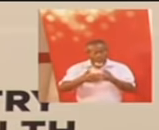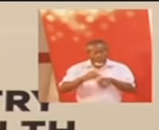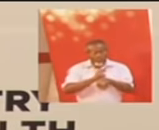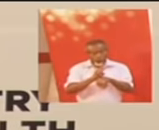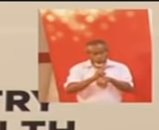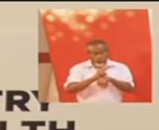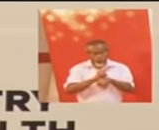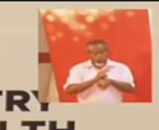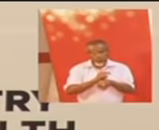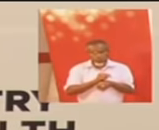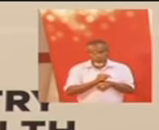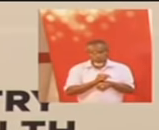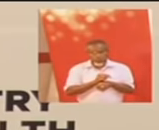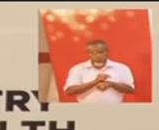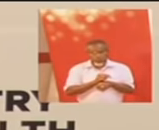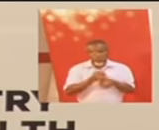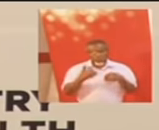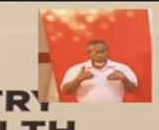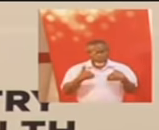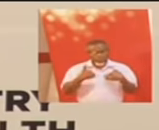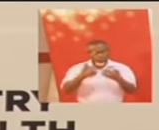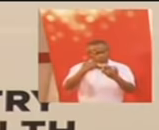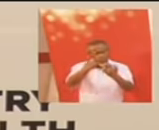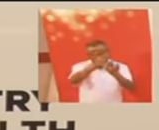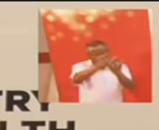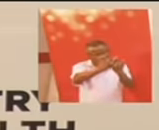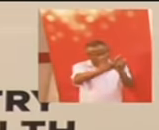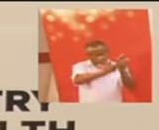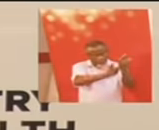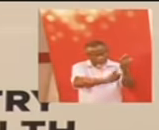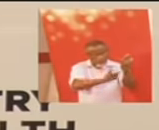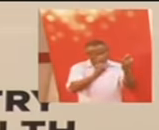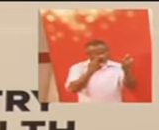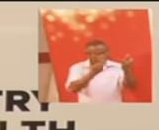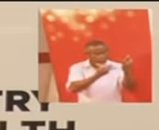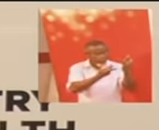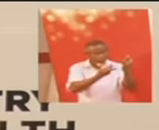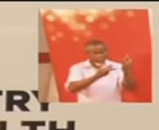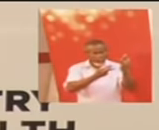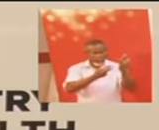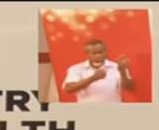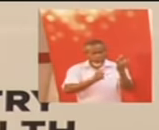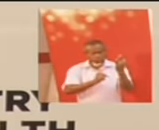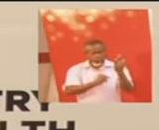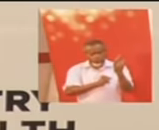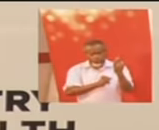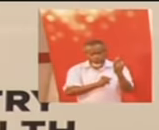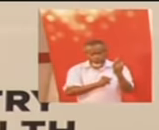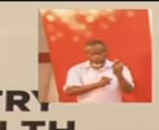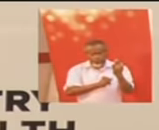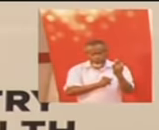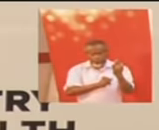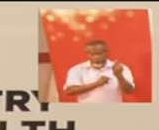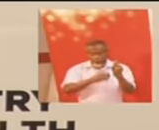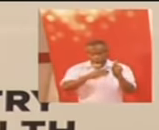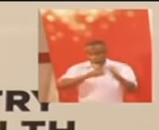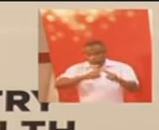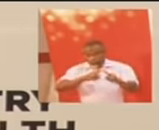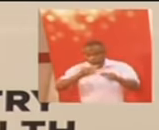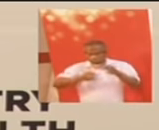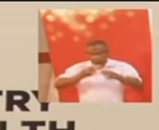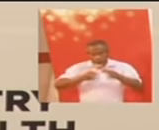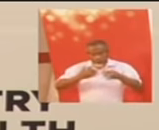full detail as to how to home isolate. If, of course, as I said, there's socio-economic or there's spatial challenges in a